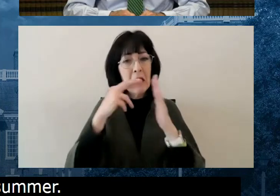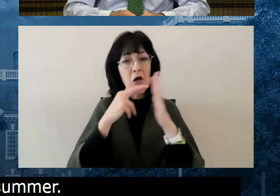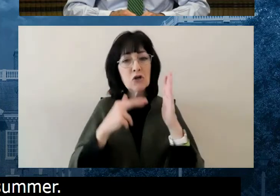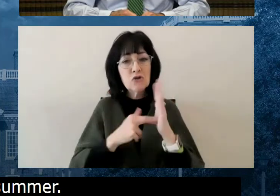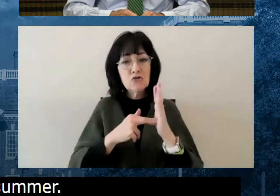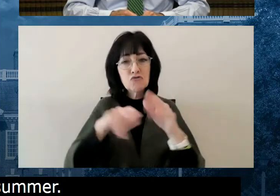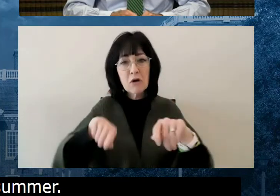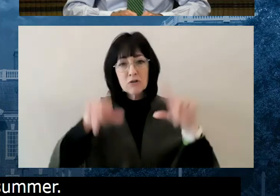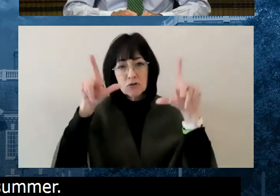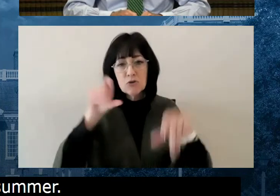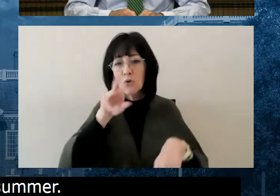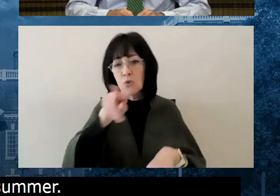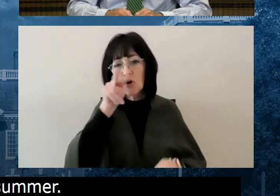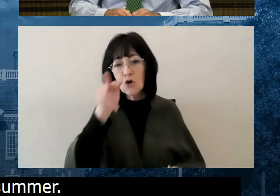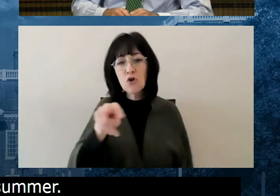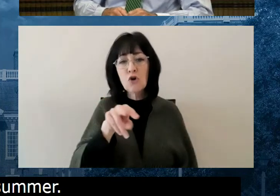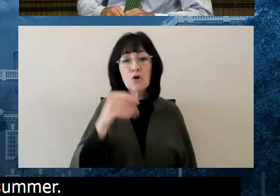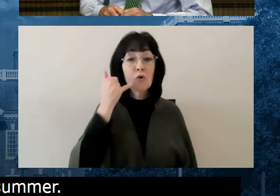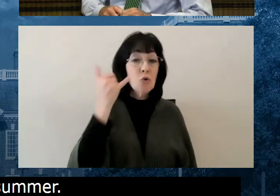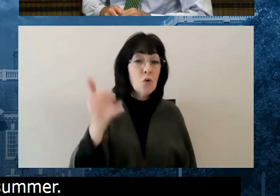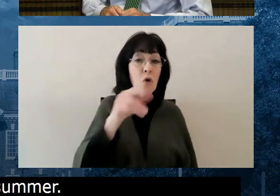de.gov/getmyvaccine or call